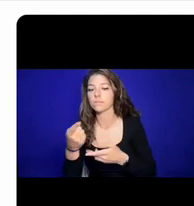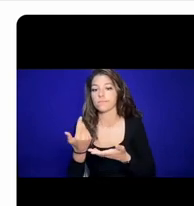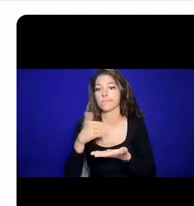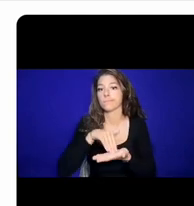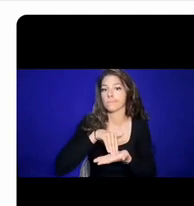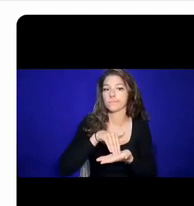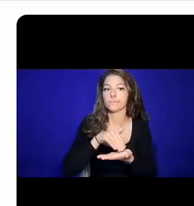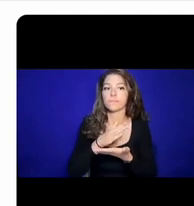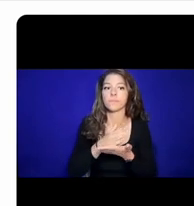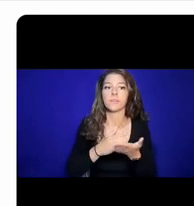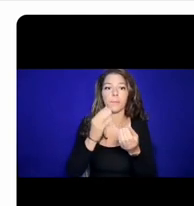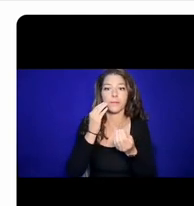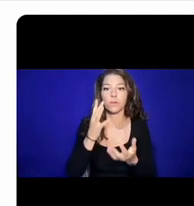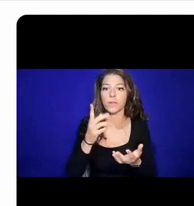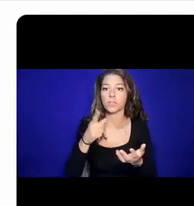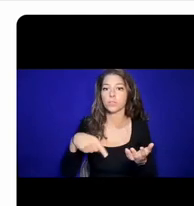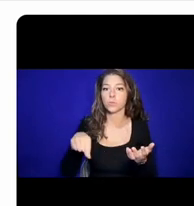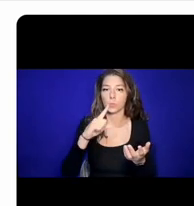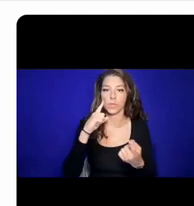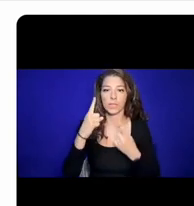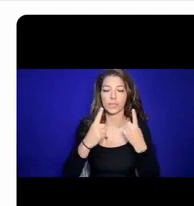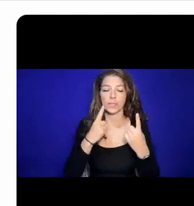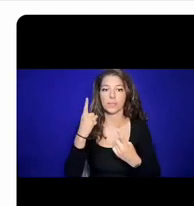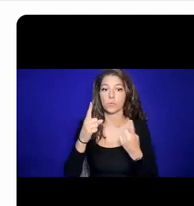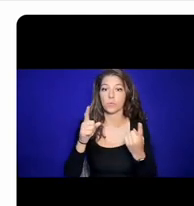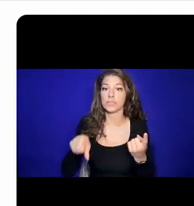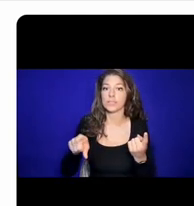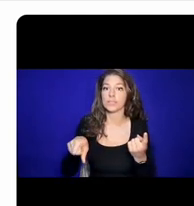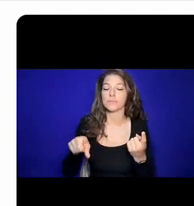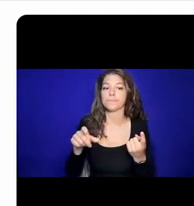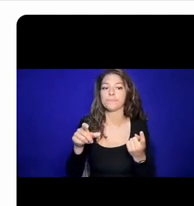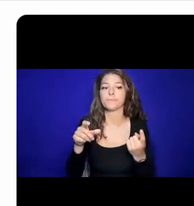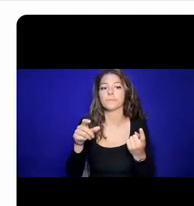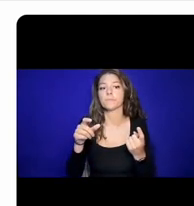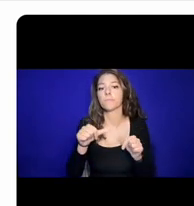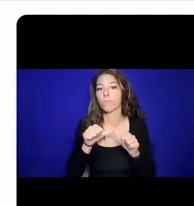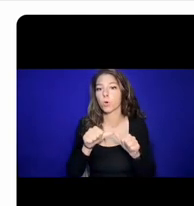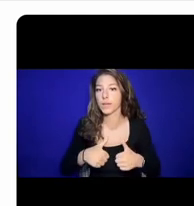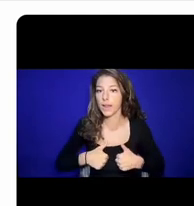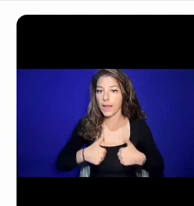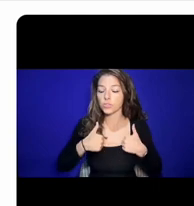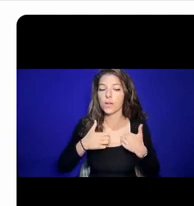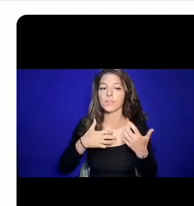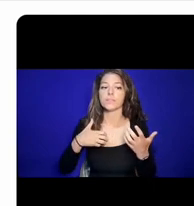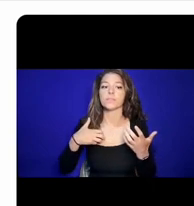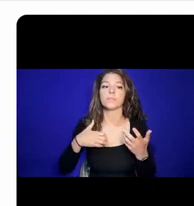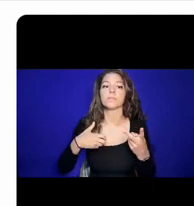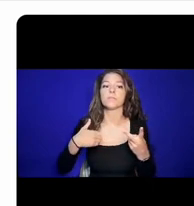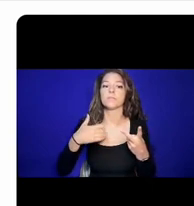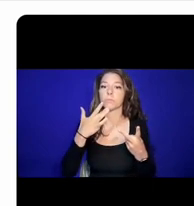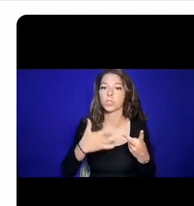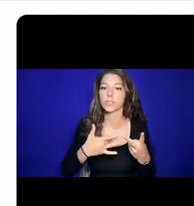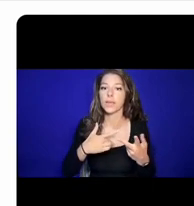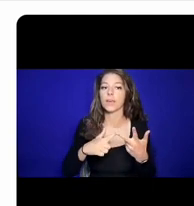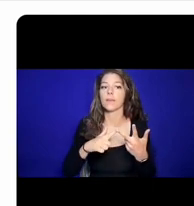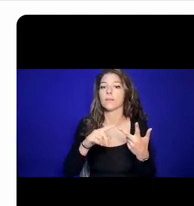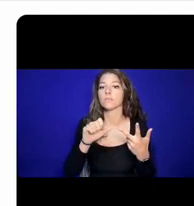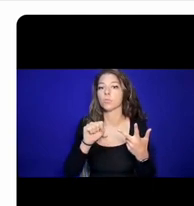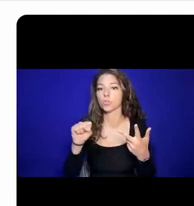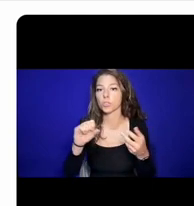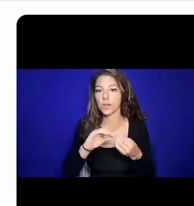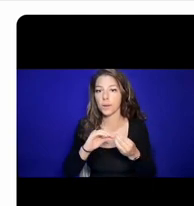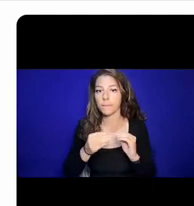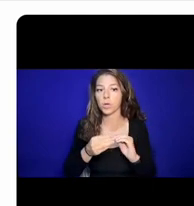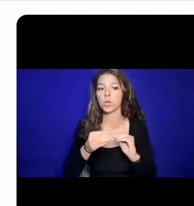again, some information that you're thinking that you would probably need, like permanent address, birthday, social security